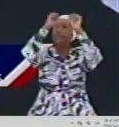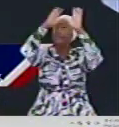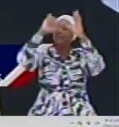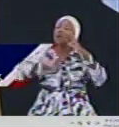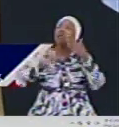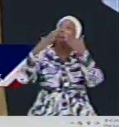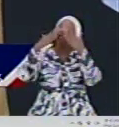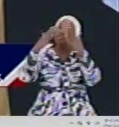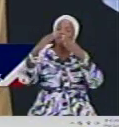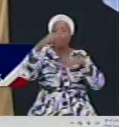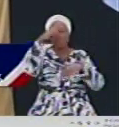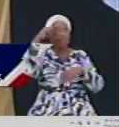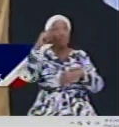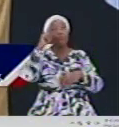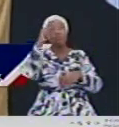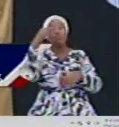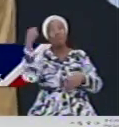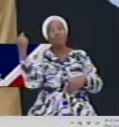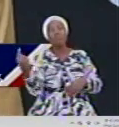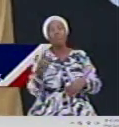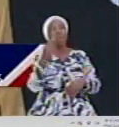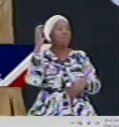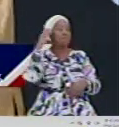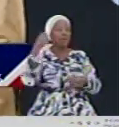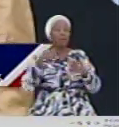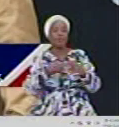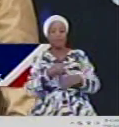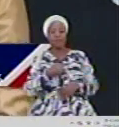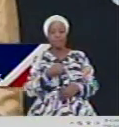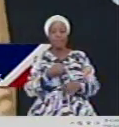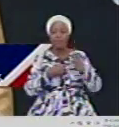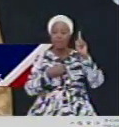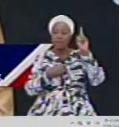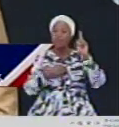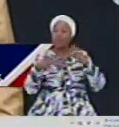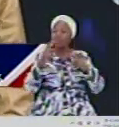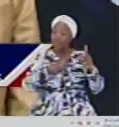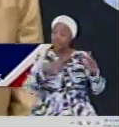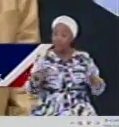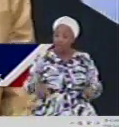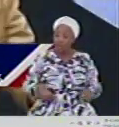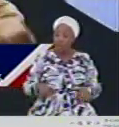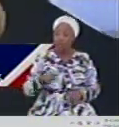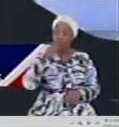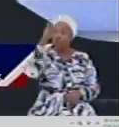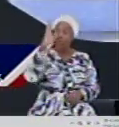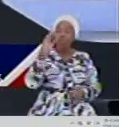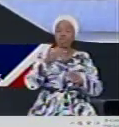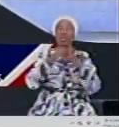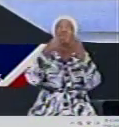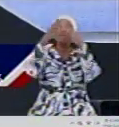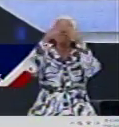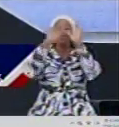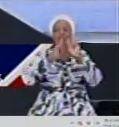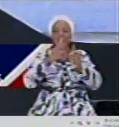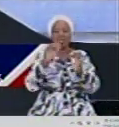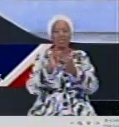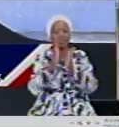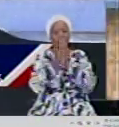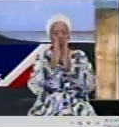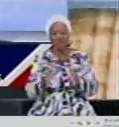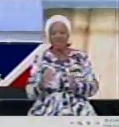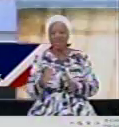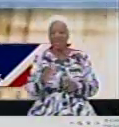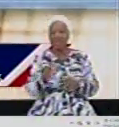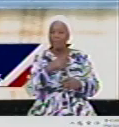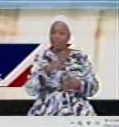thank you because you always hear me. The Lord God in heaven answer the prayer.